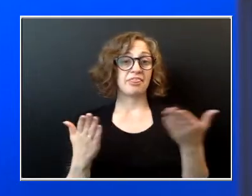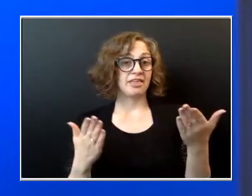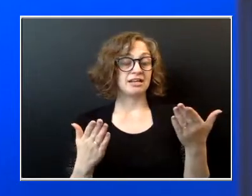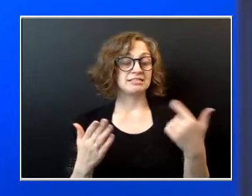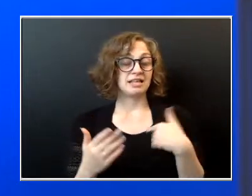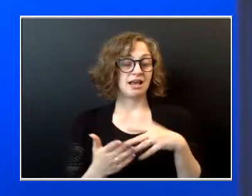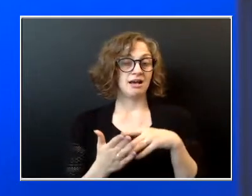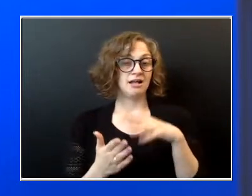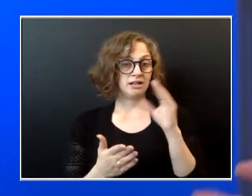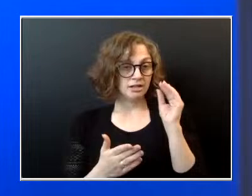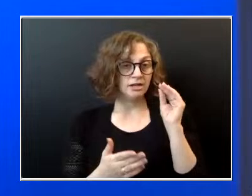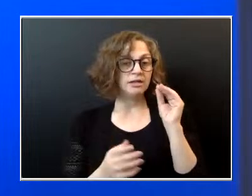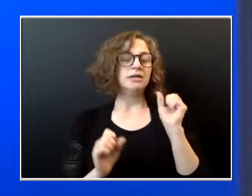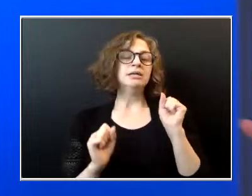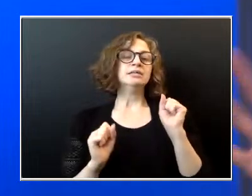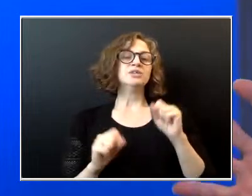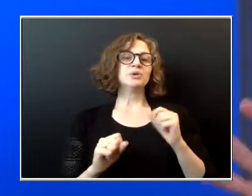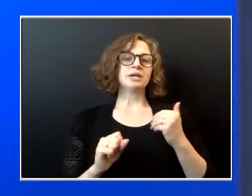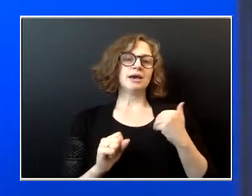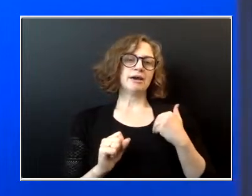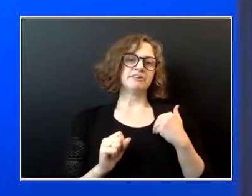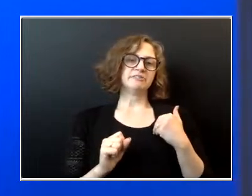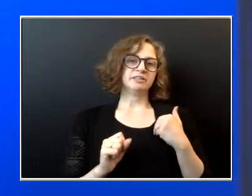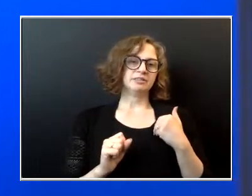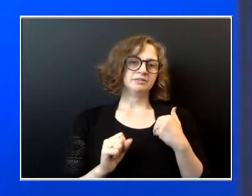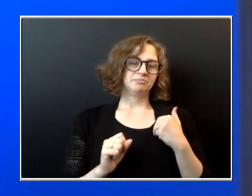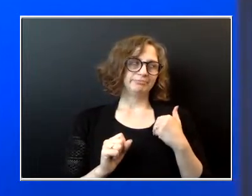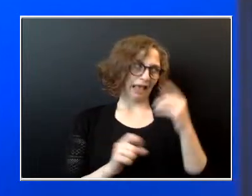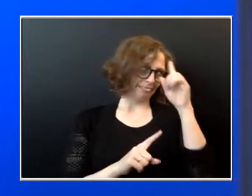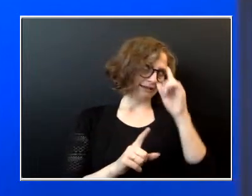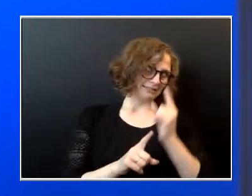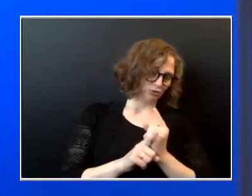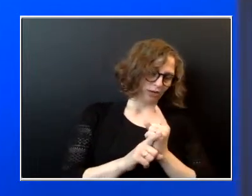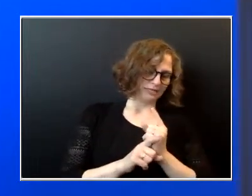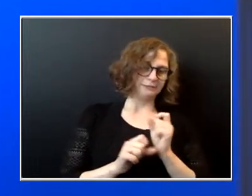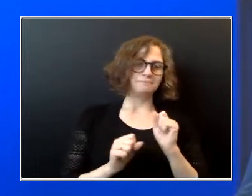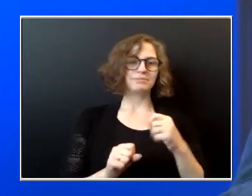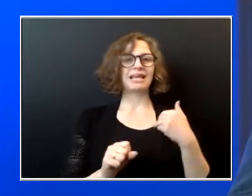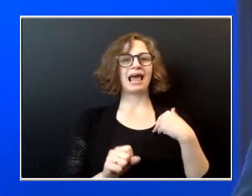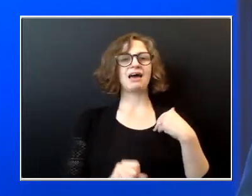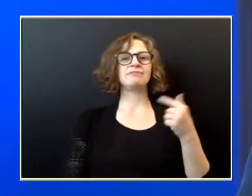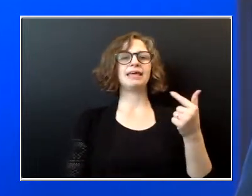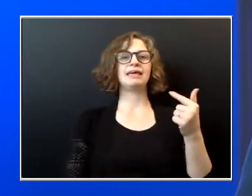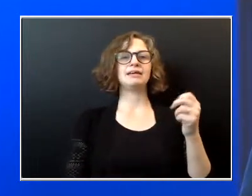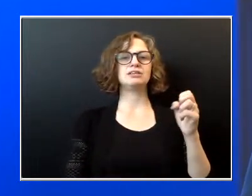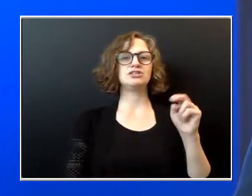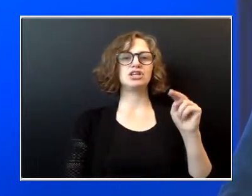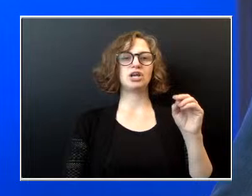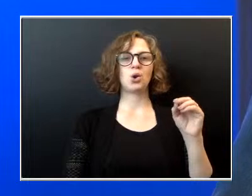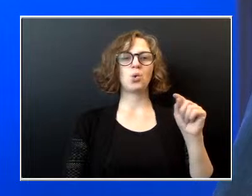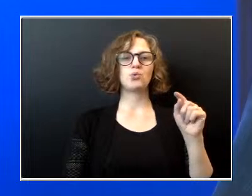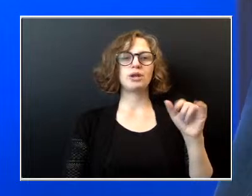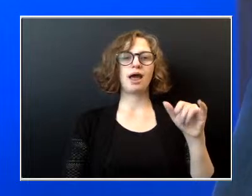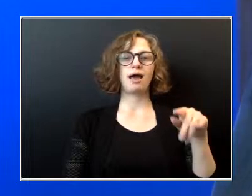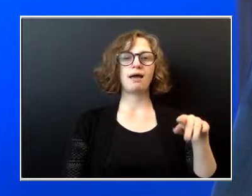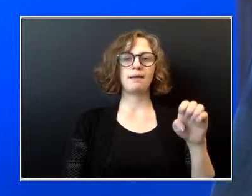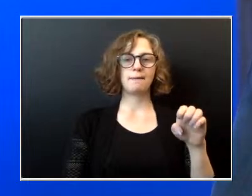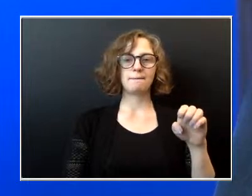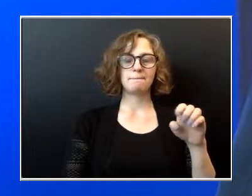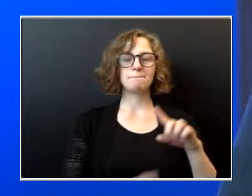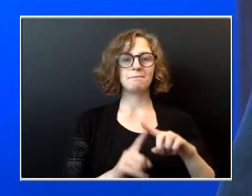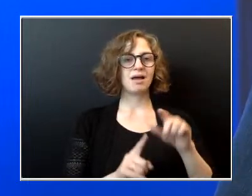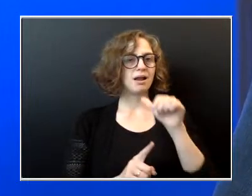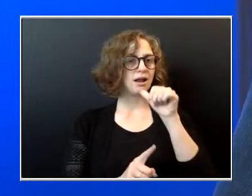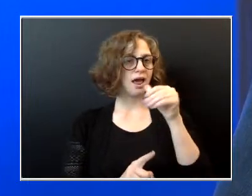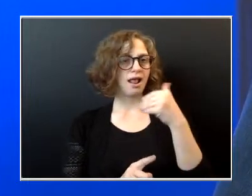can have I think this is correct, a genotype, but not necessarily have the phenotype. Right,